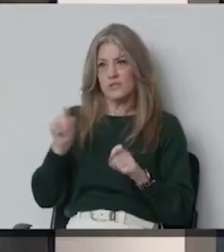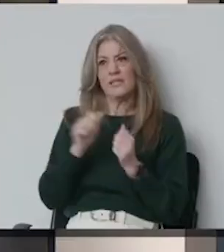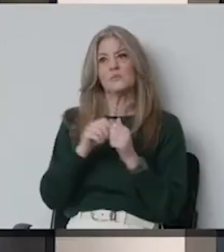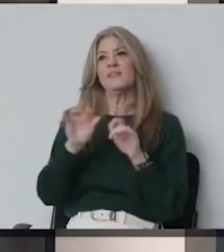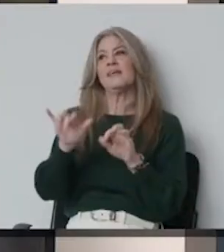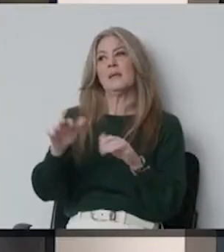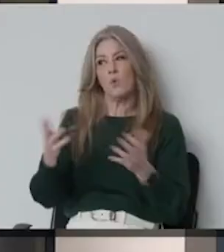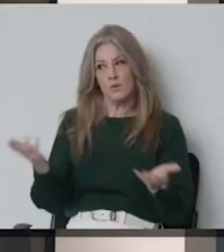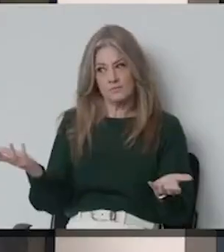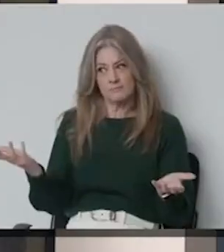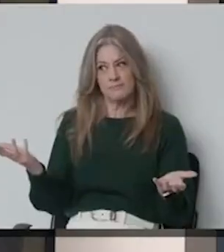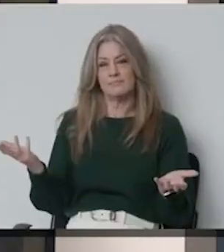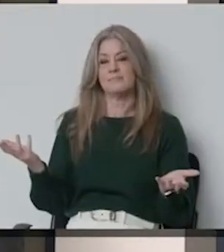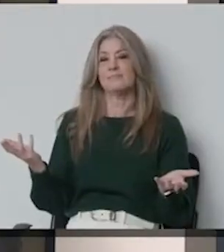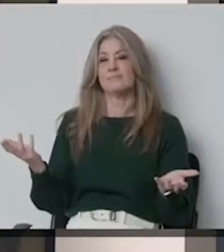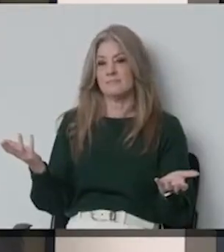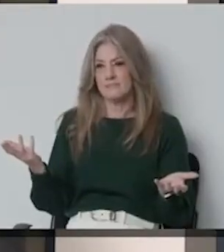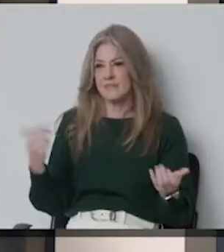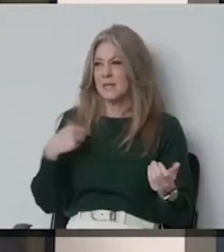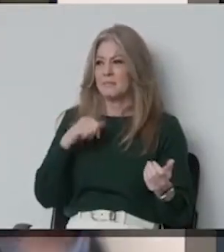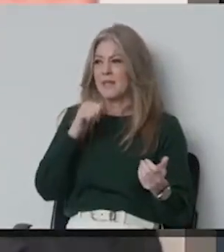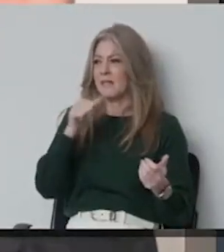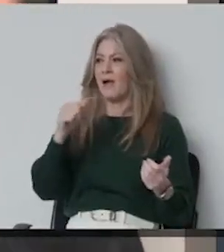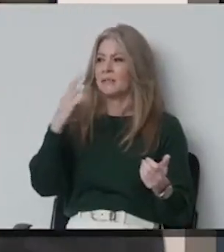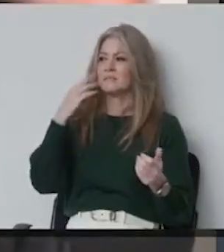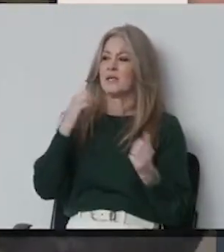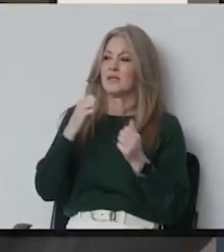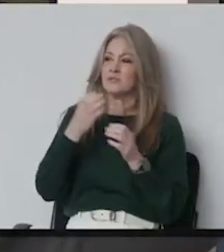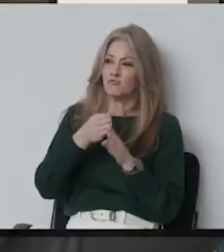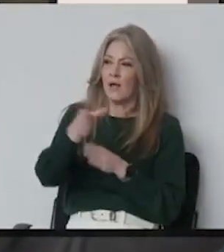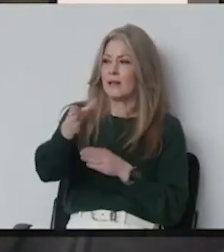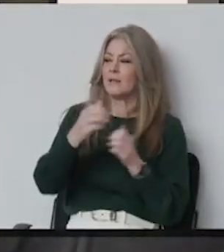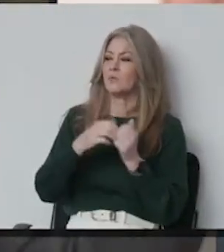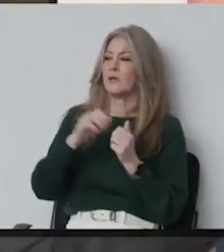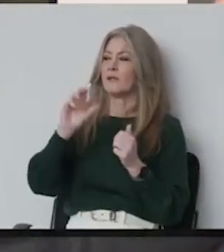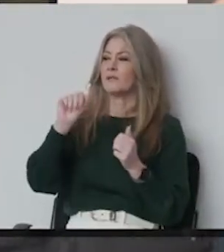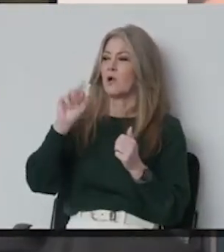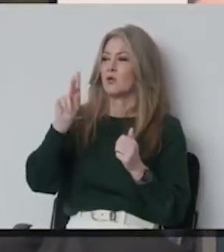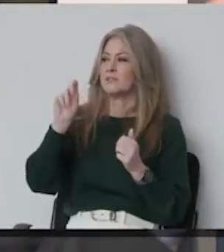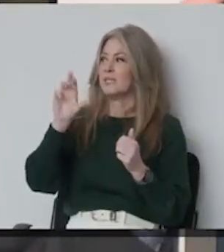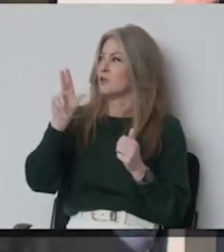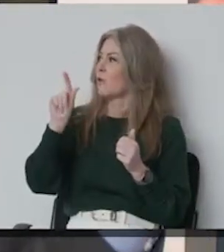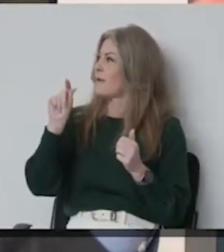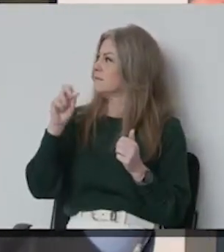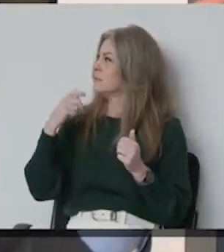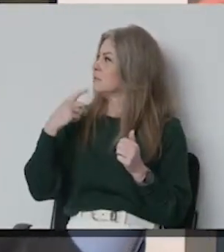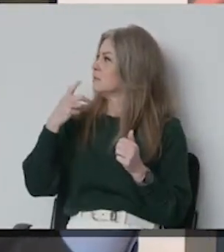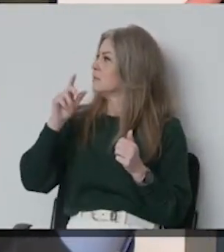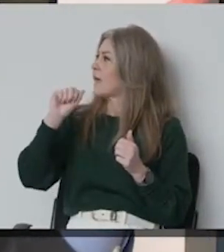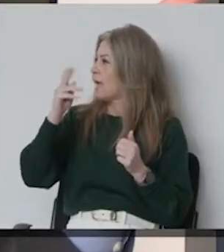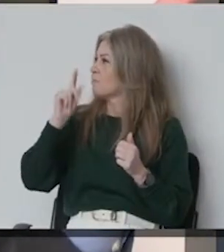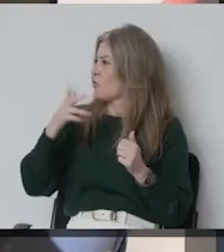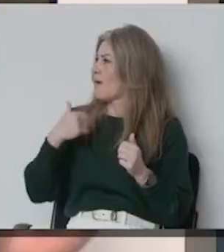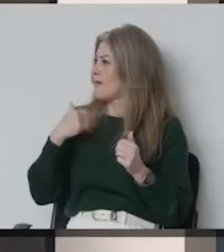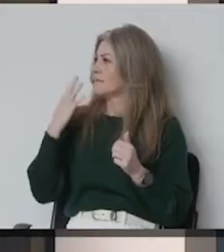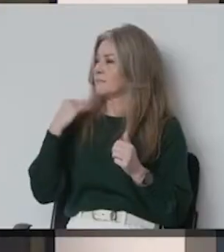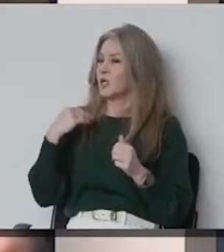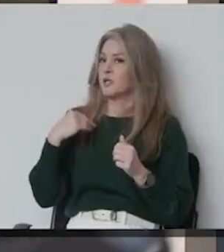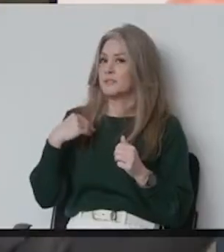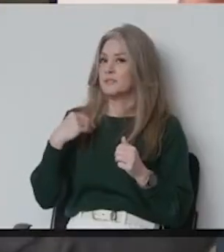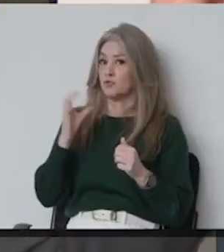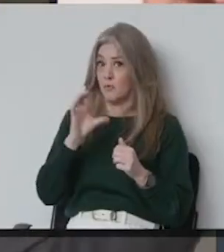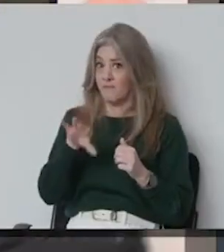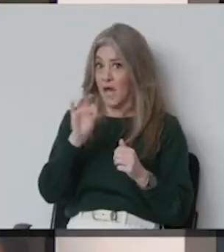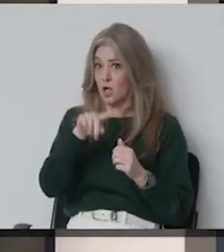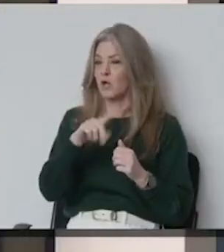keyboard. I'm not experienced with Articulate, but guess what? There's somebody in that room who is. April, did you go find her? I will. Okay, yeah,